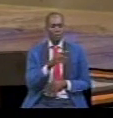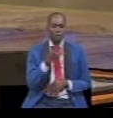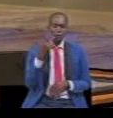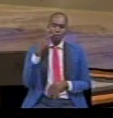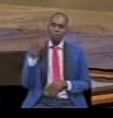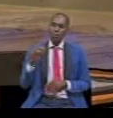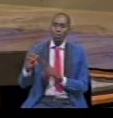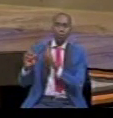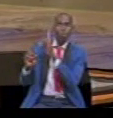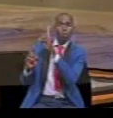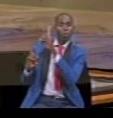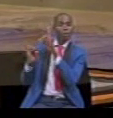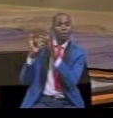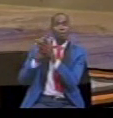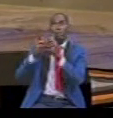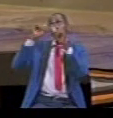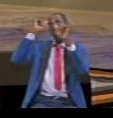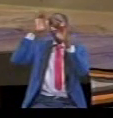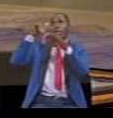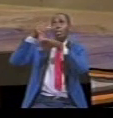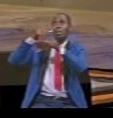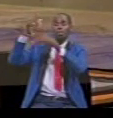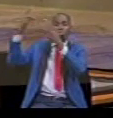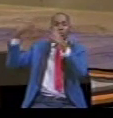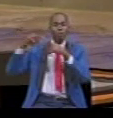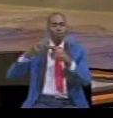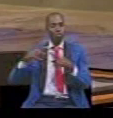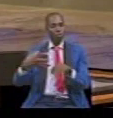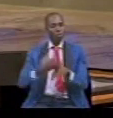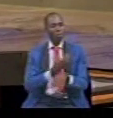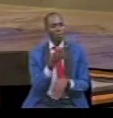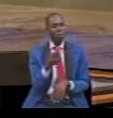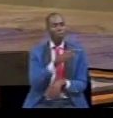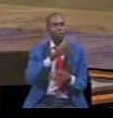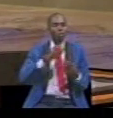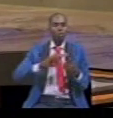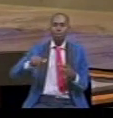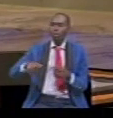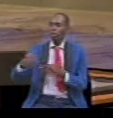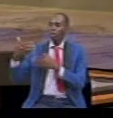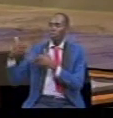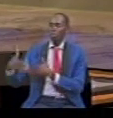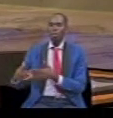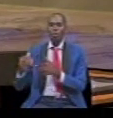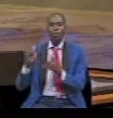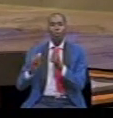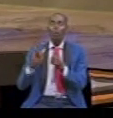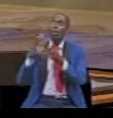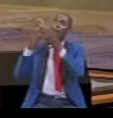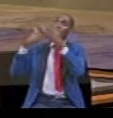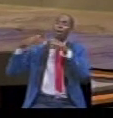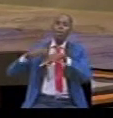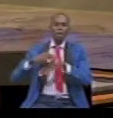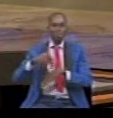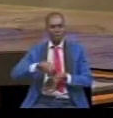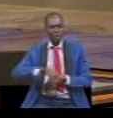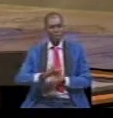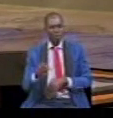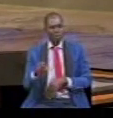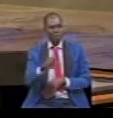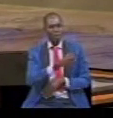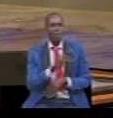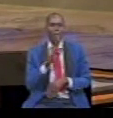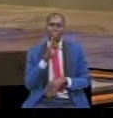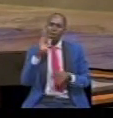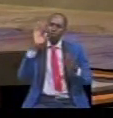sent to them to take them to the other side and to take them to heaven, and they were troubled. He wasn't